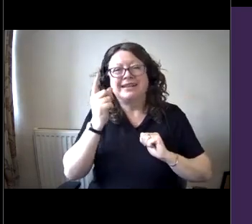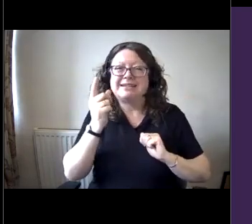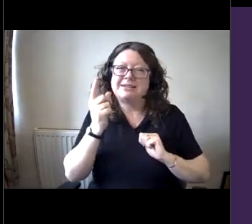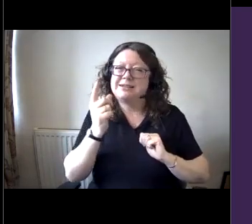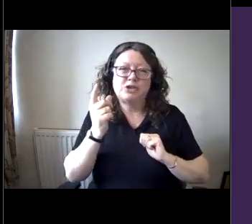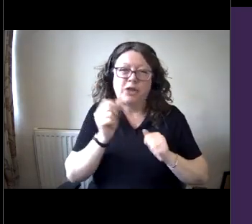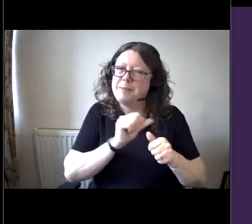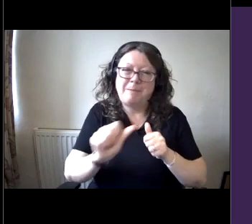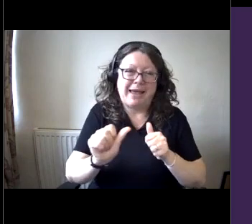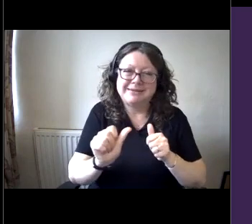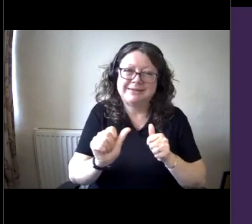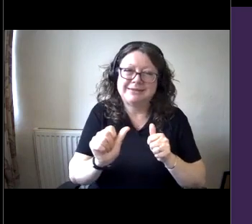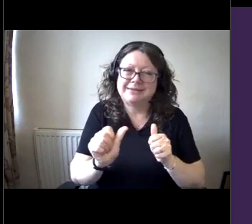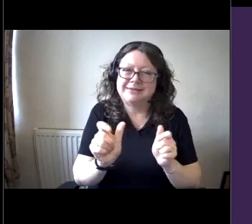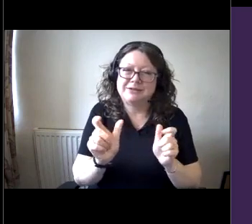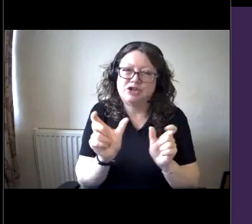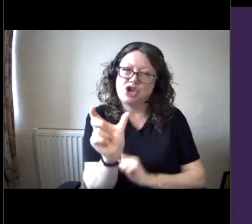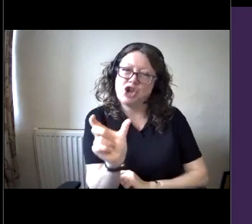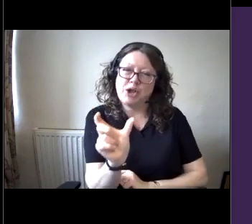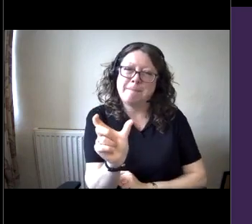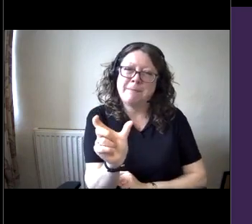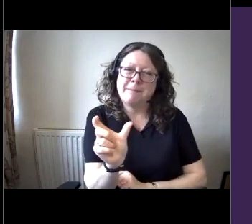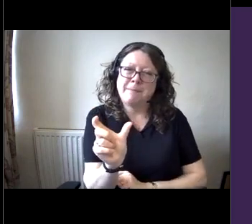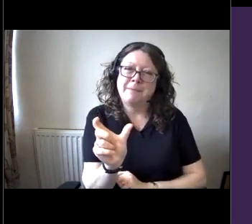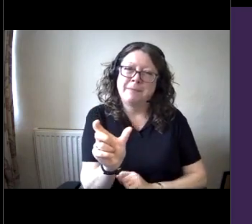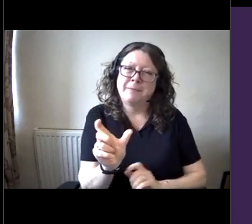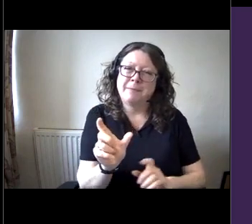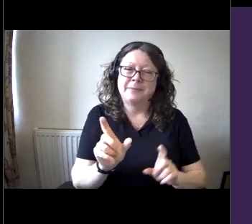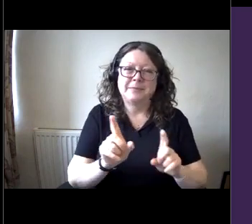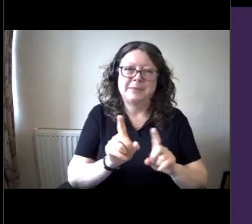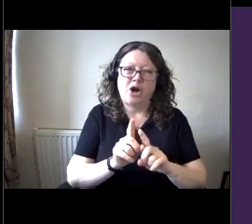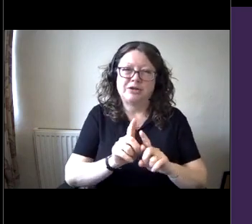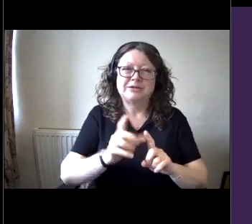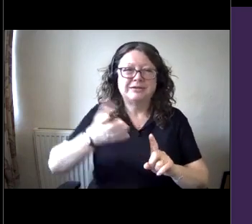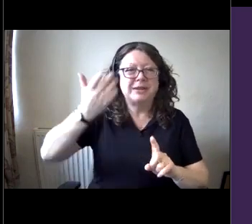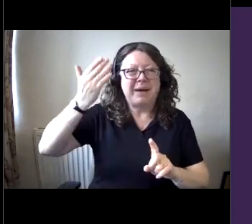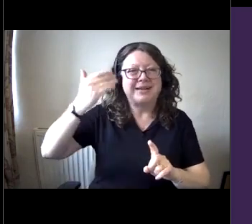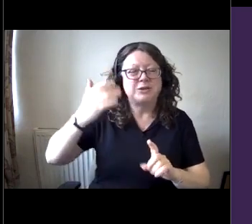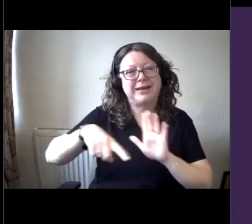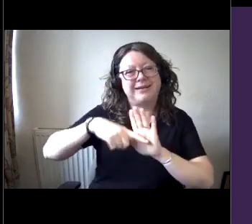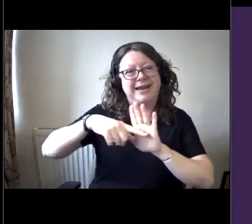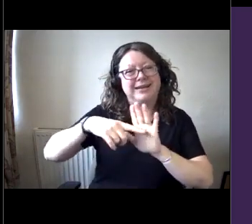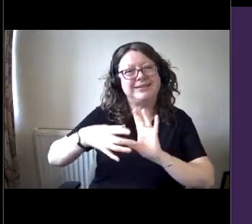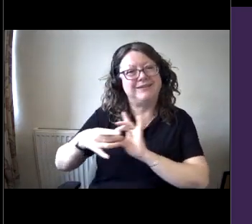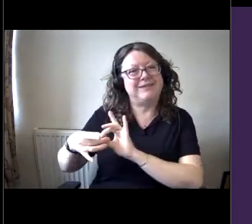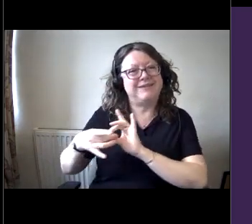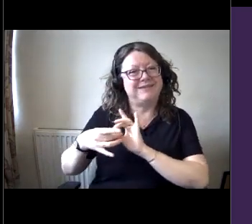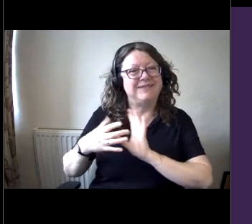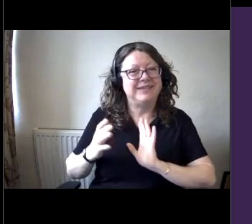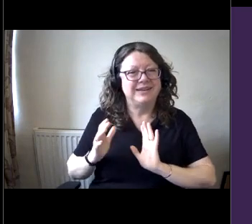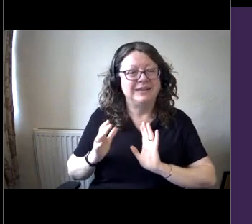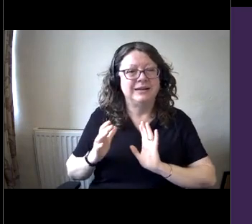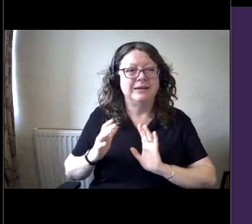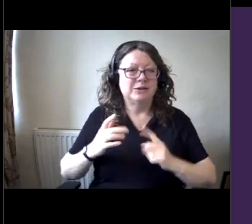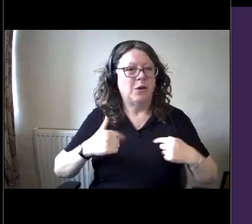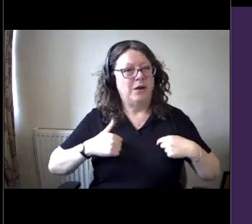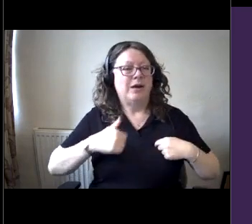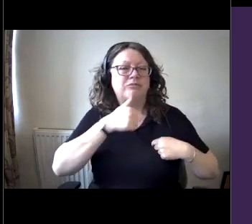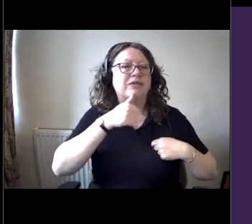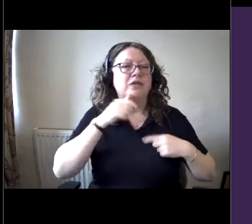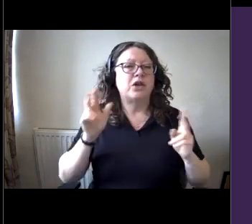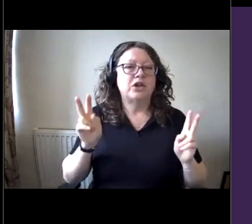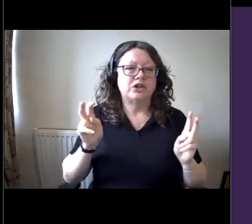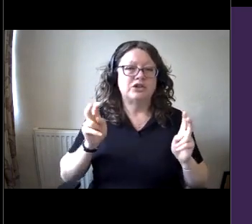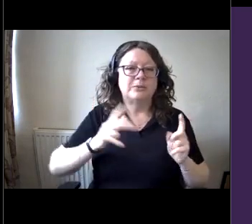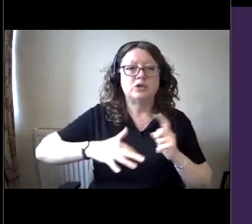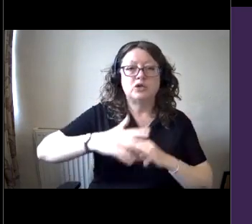just because of what those things have been associated with in the past. So what I like to do is call it social experience. What I